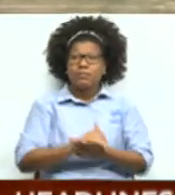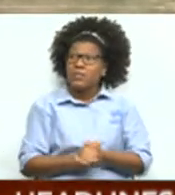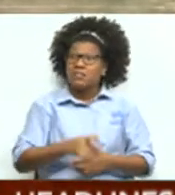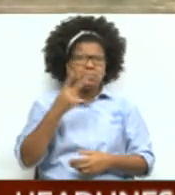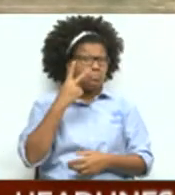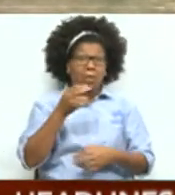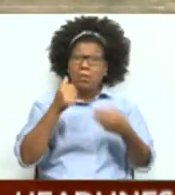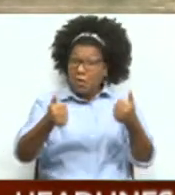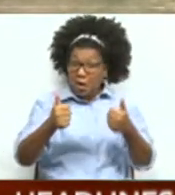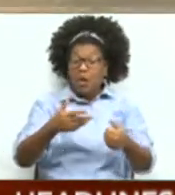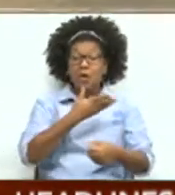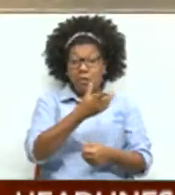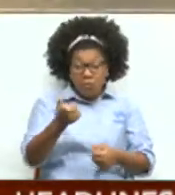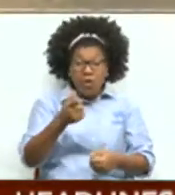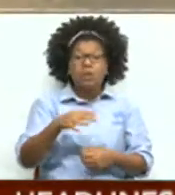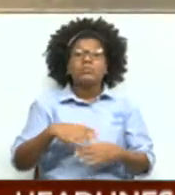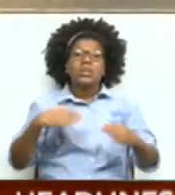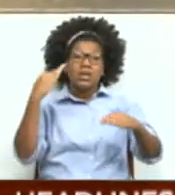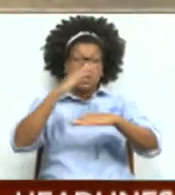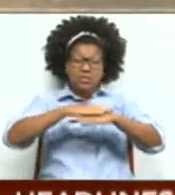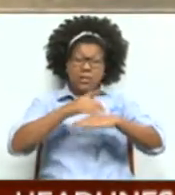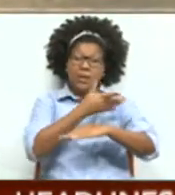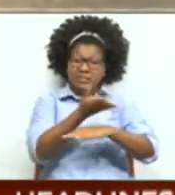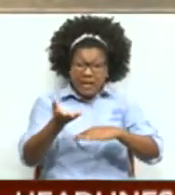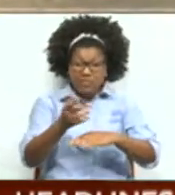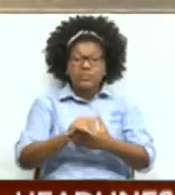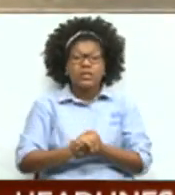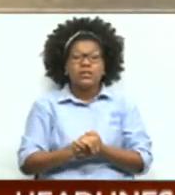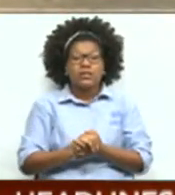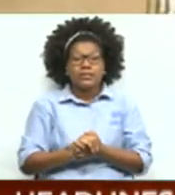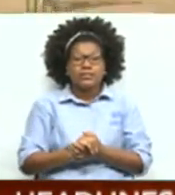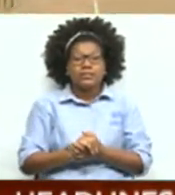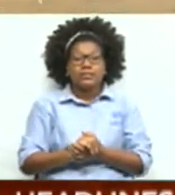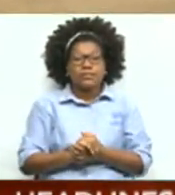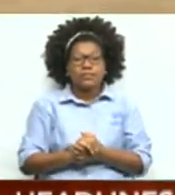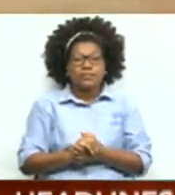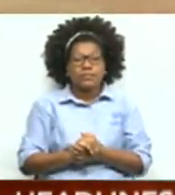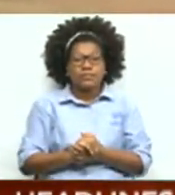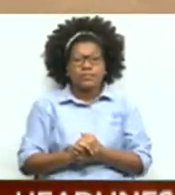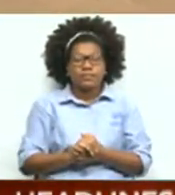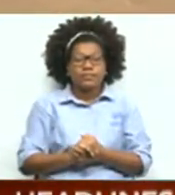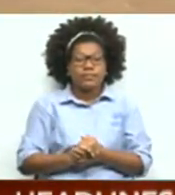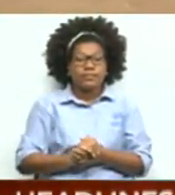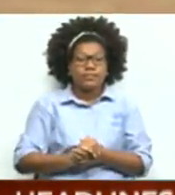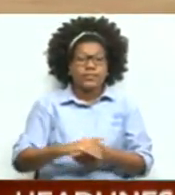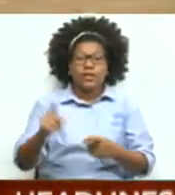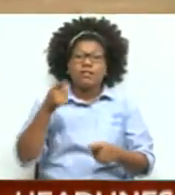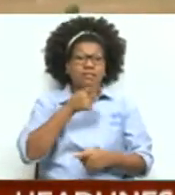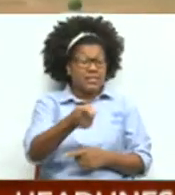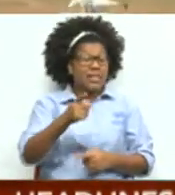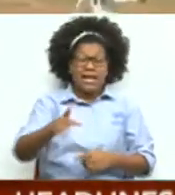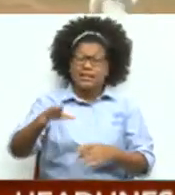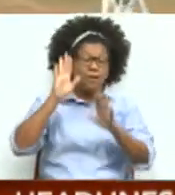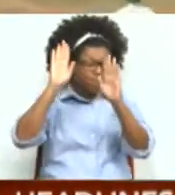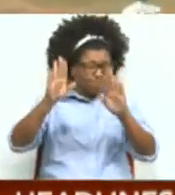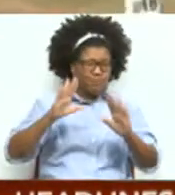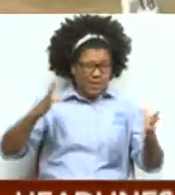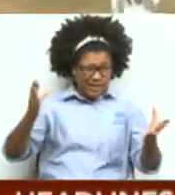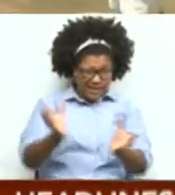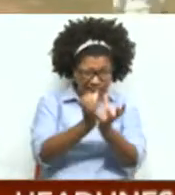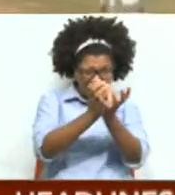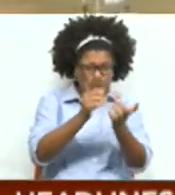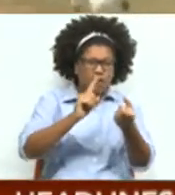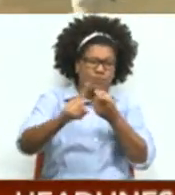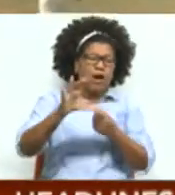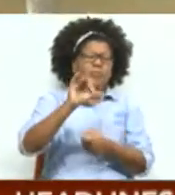a superb fashion. Well, he's hitting it in there. That's a super catch from Springer. That is a super